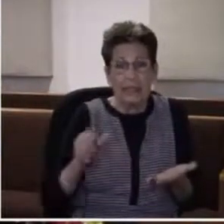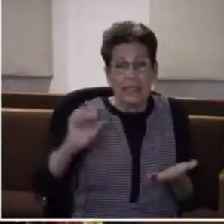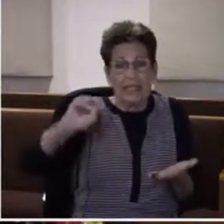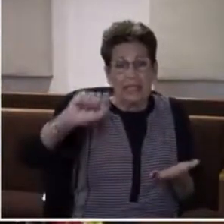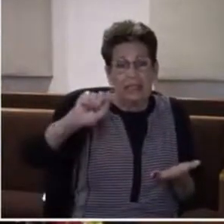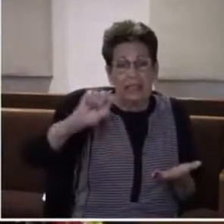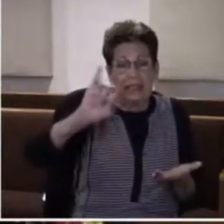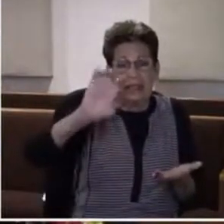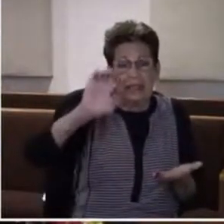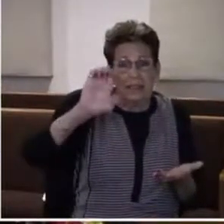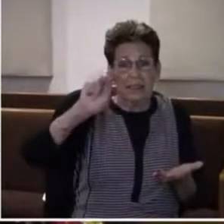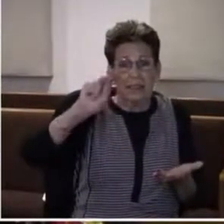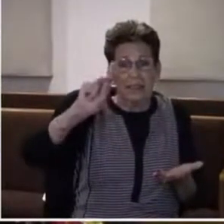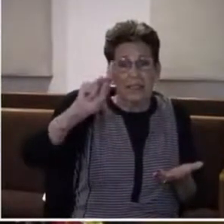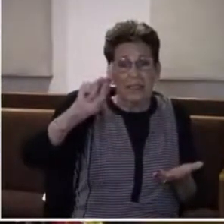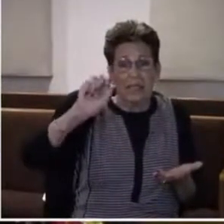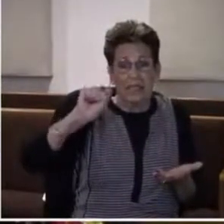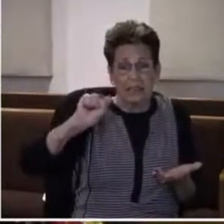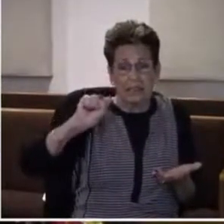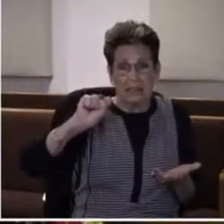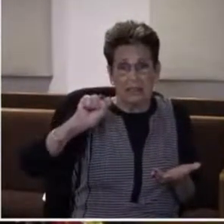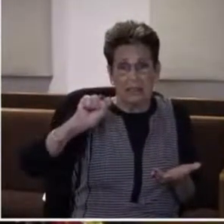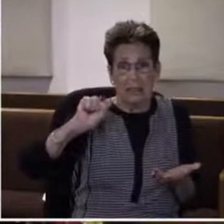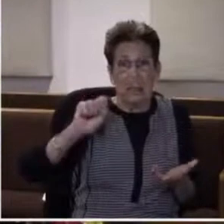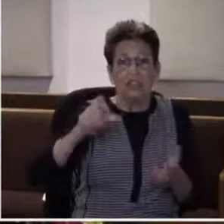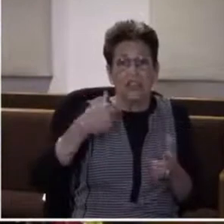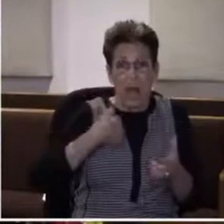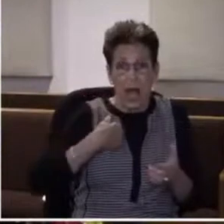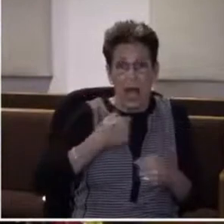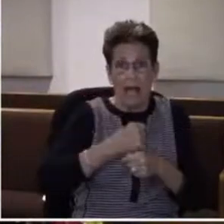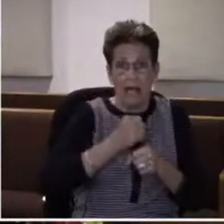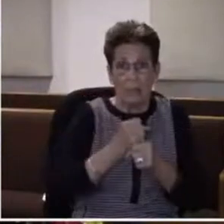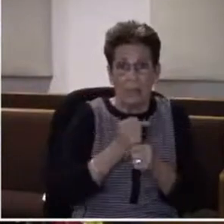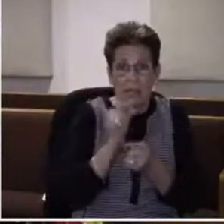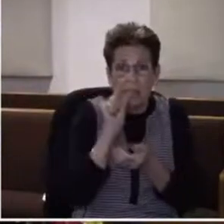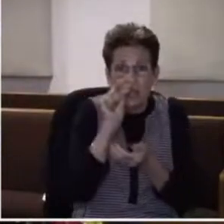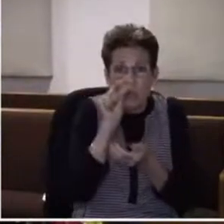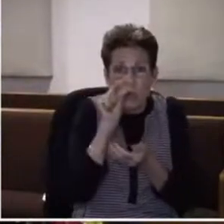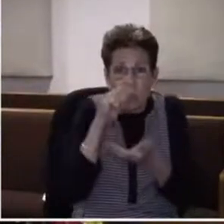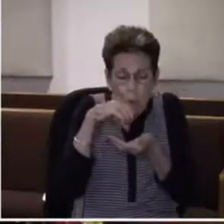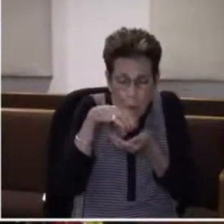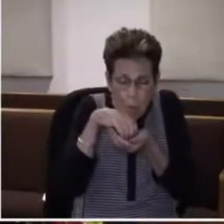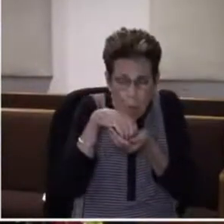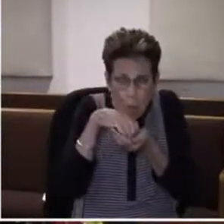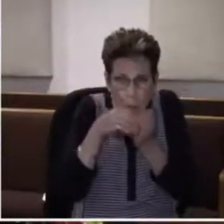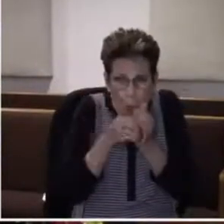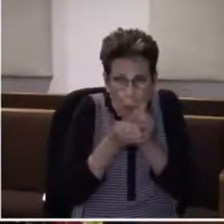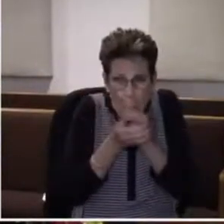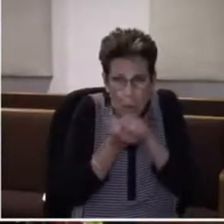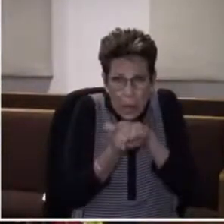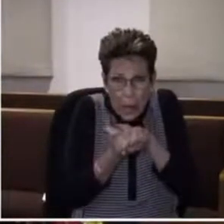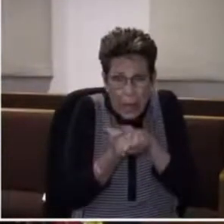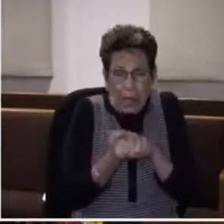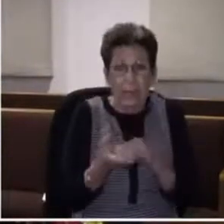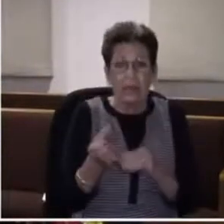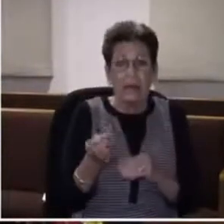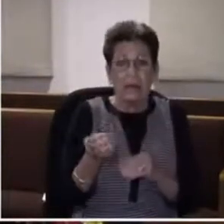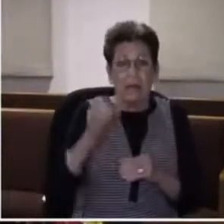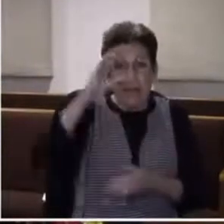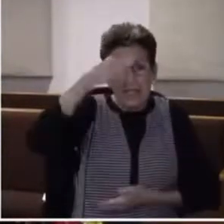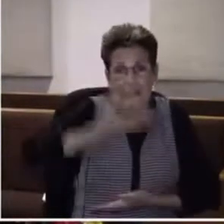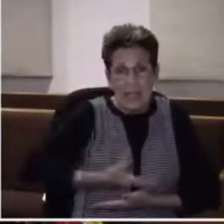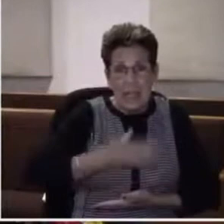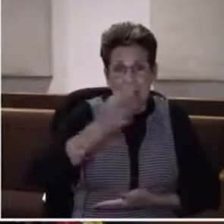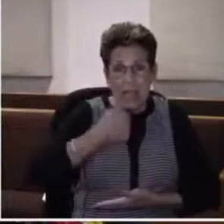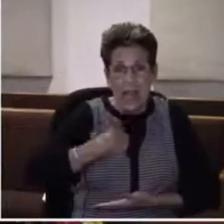that I may go in and dress it for me and my son, that we may eat it and do